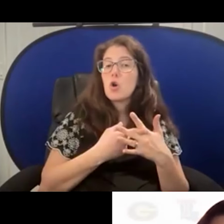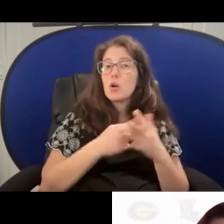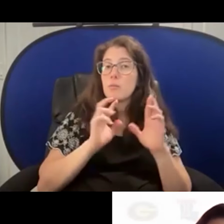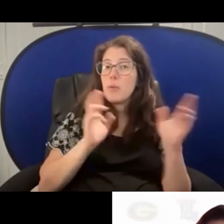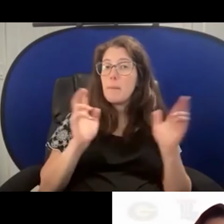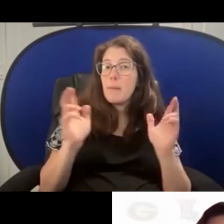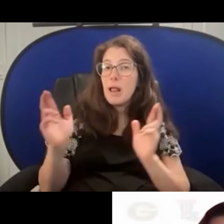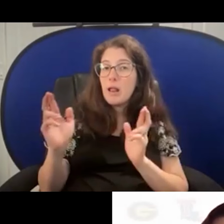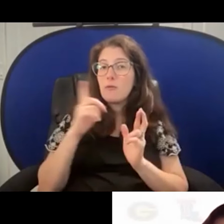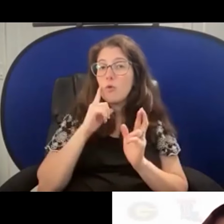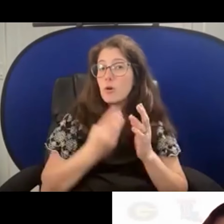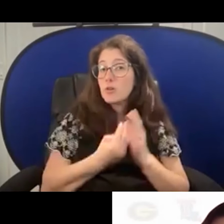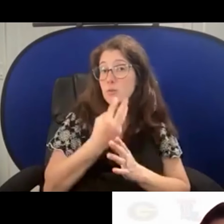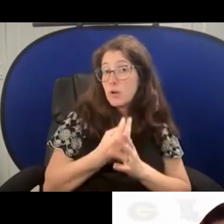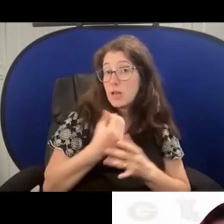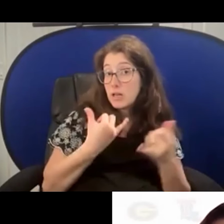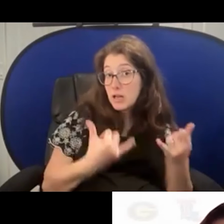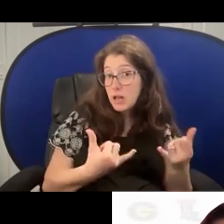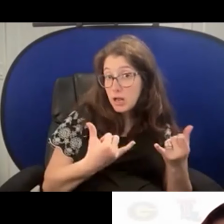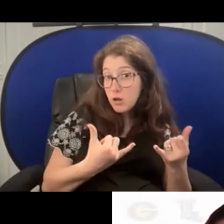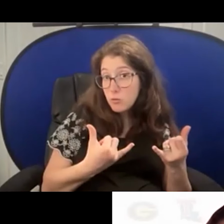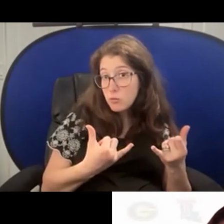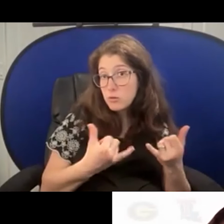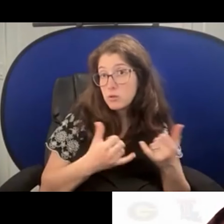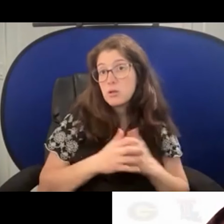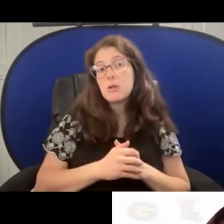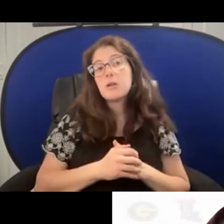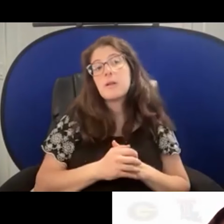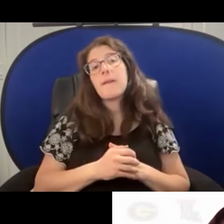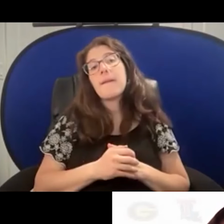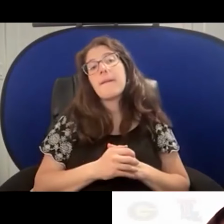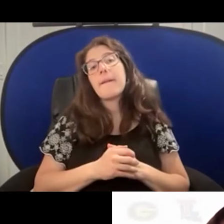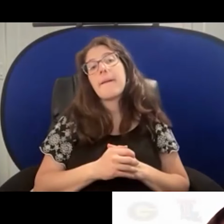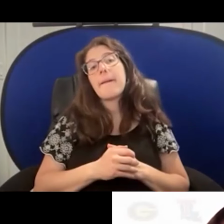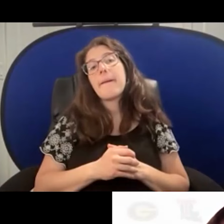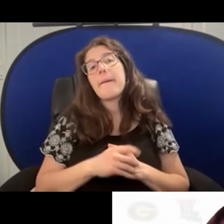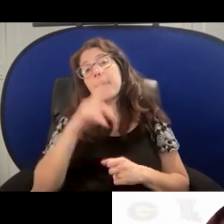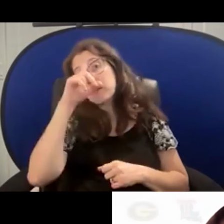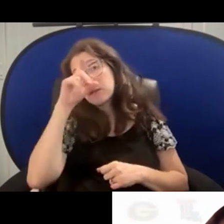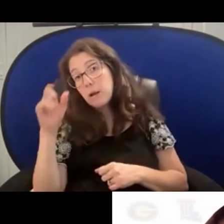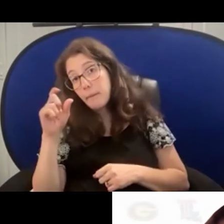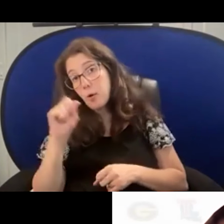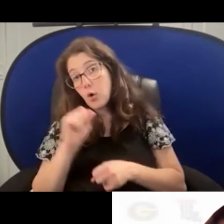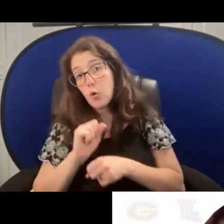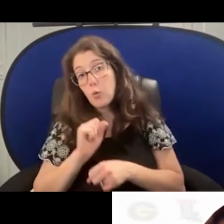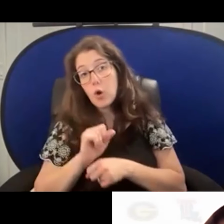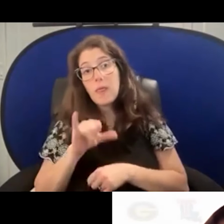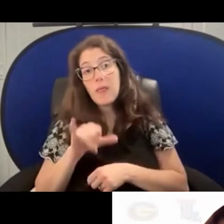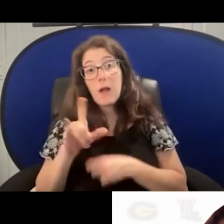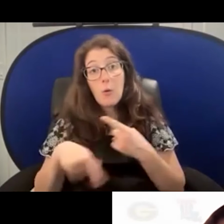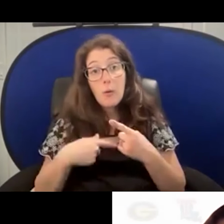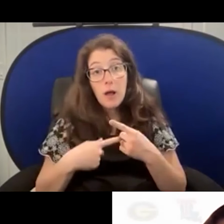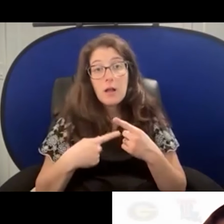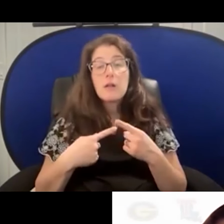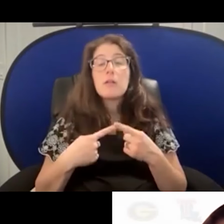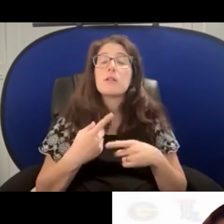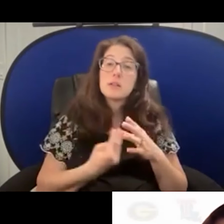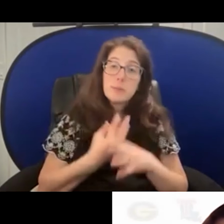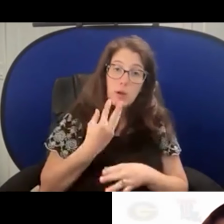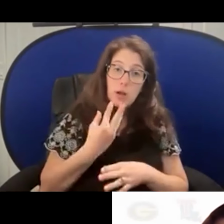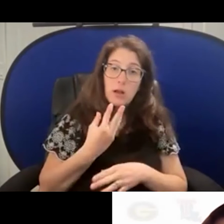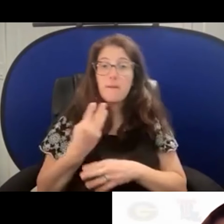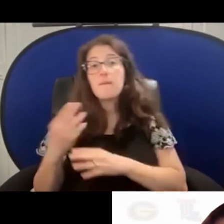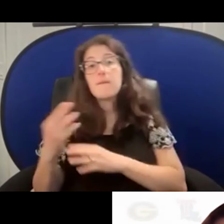then work on the summer during spring and then work on fall